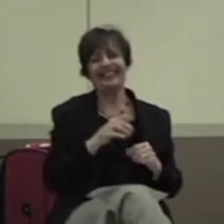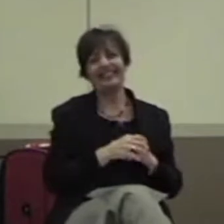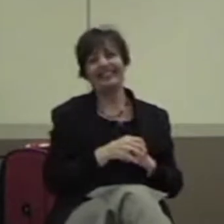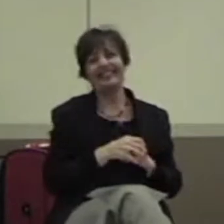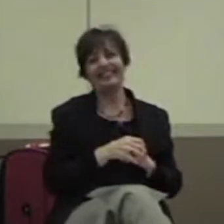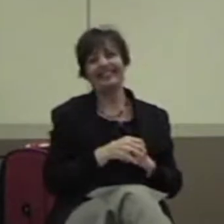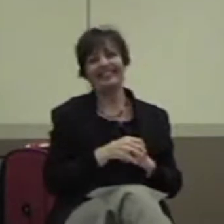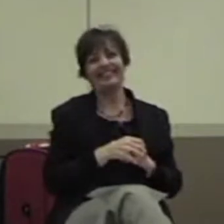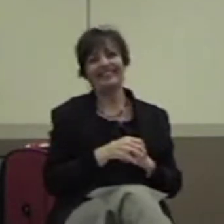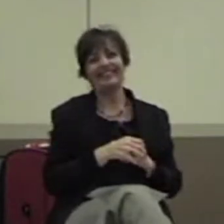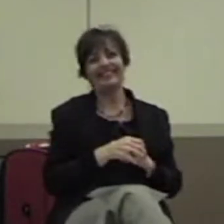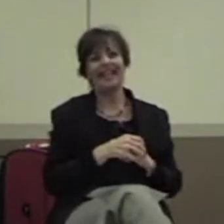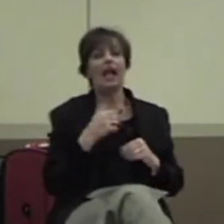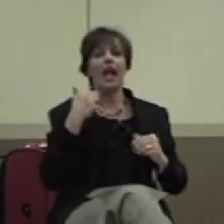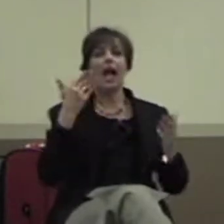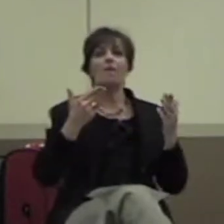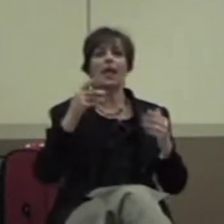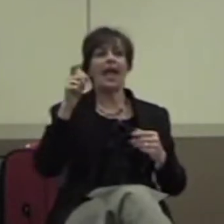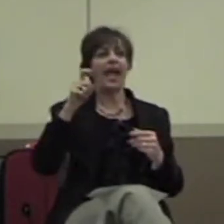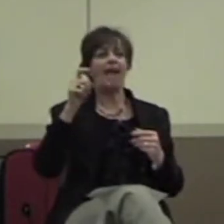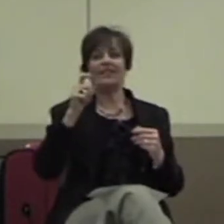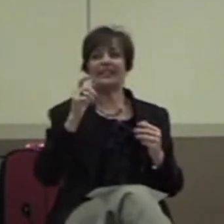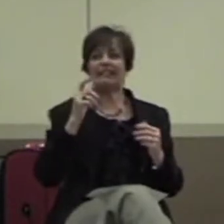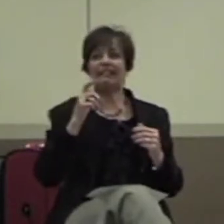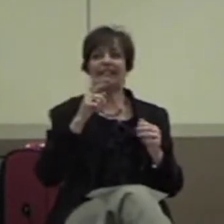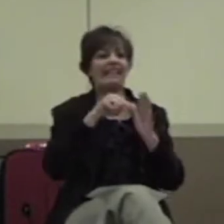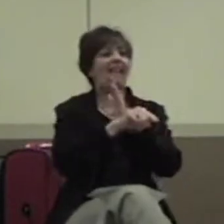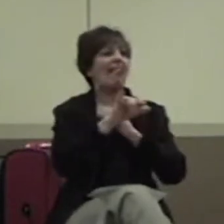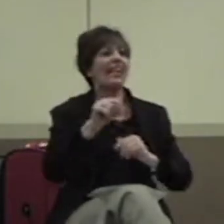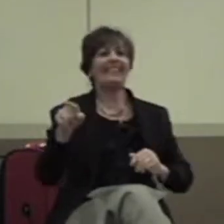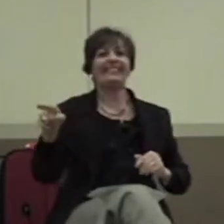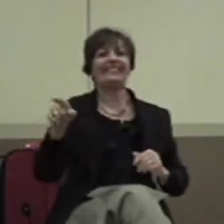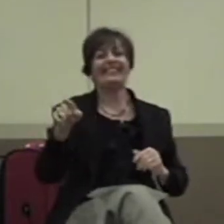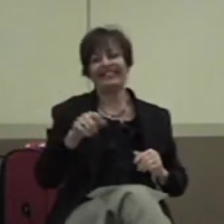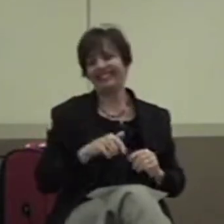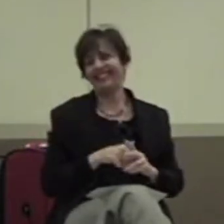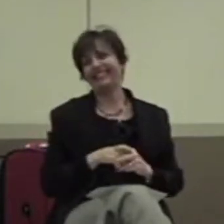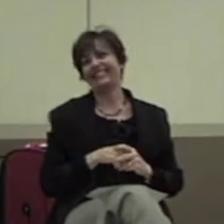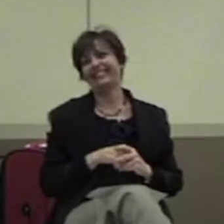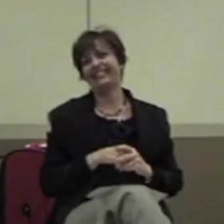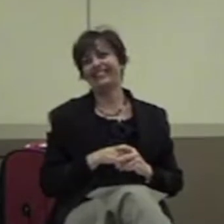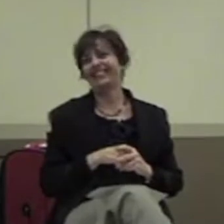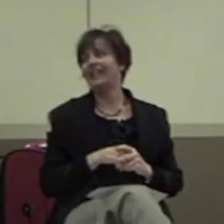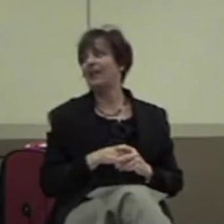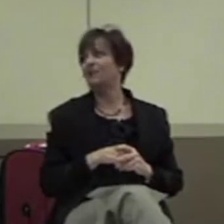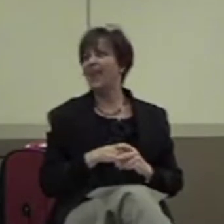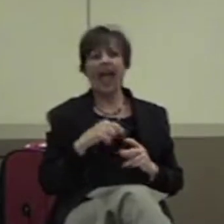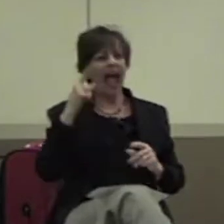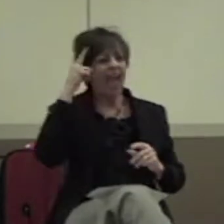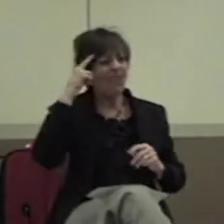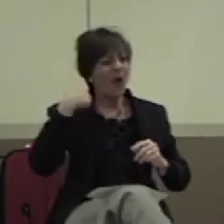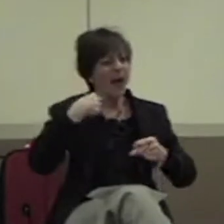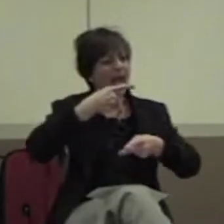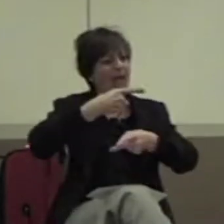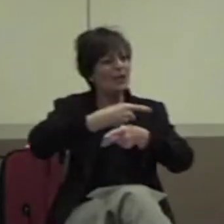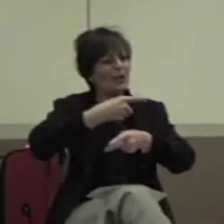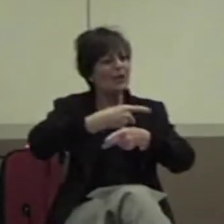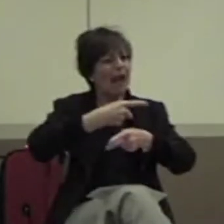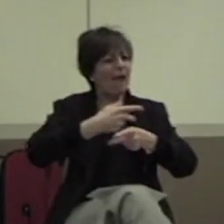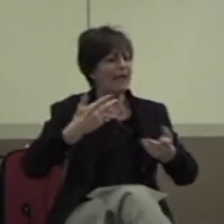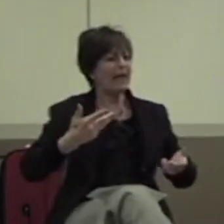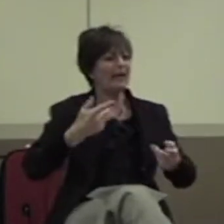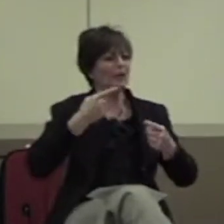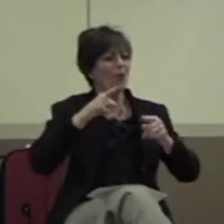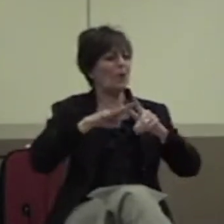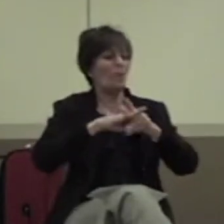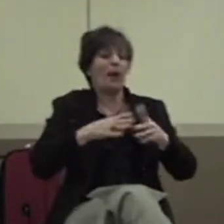We'll see. I may have to kill it. Just kidding. So I don't know. I thought I took off whatever